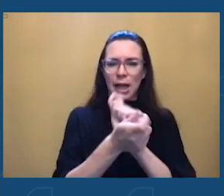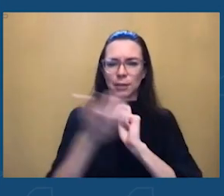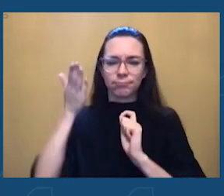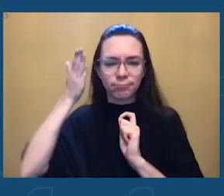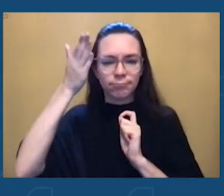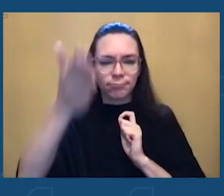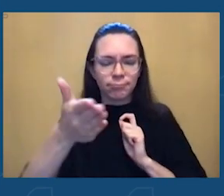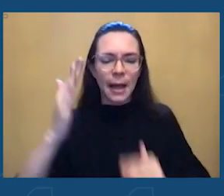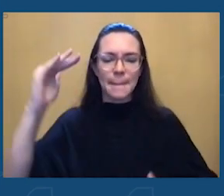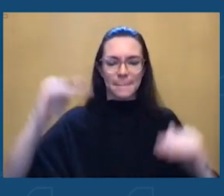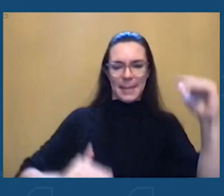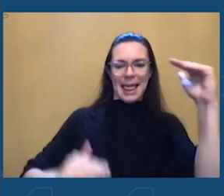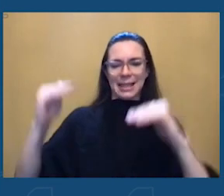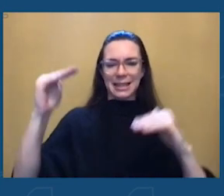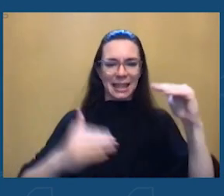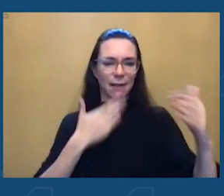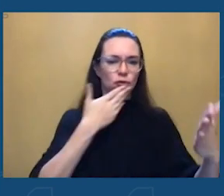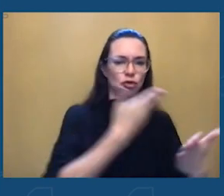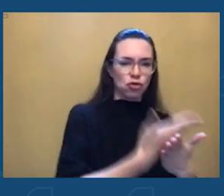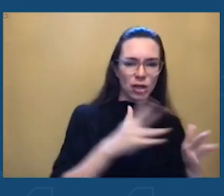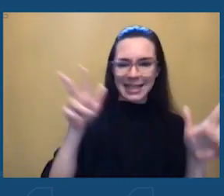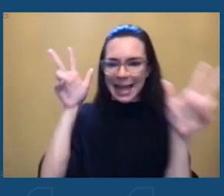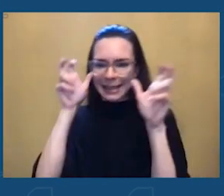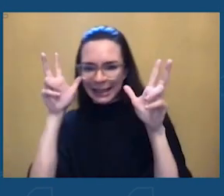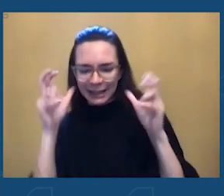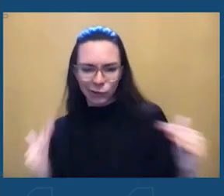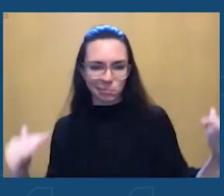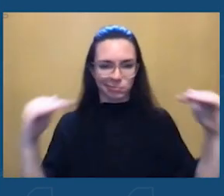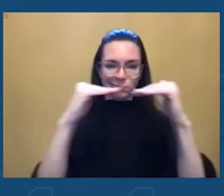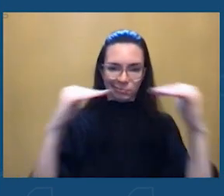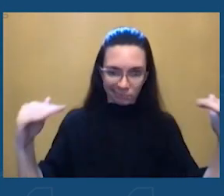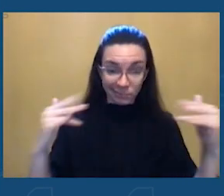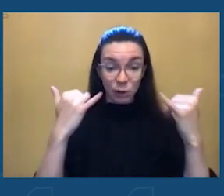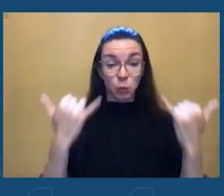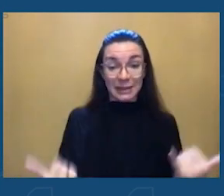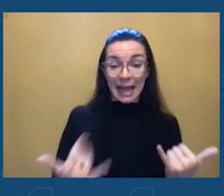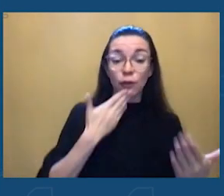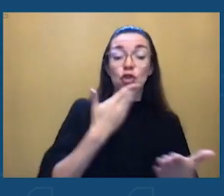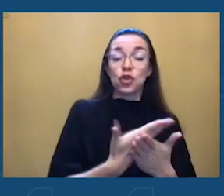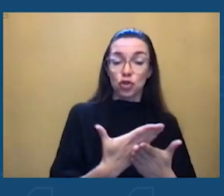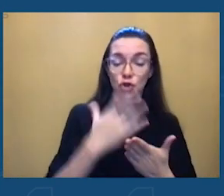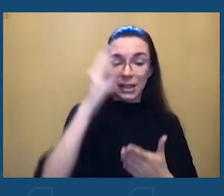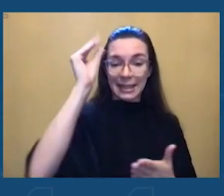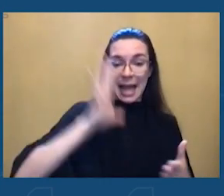evil. And on this day and in this moment, the good guys win.